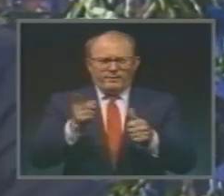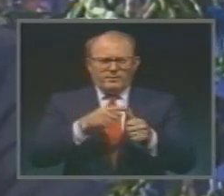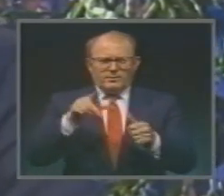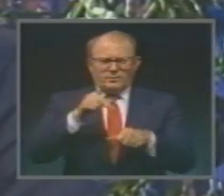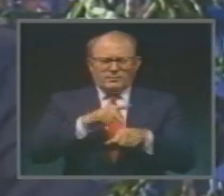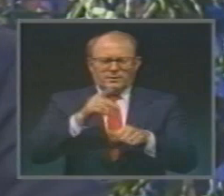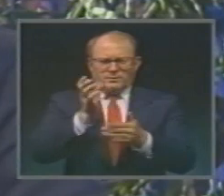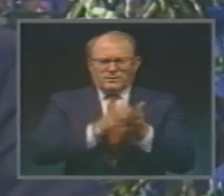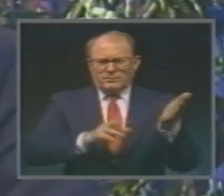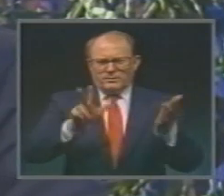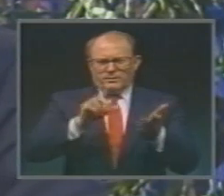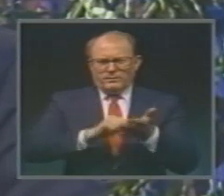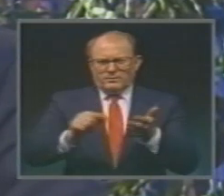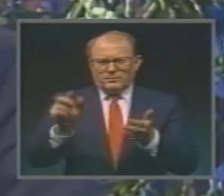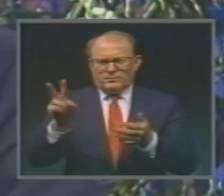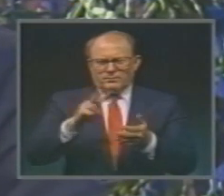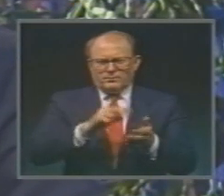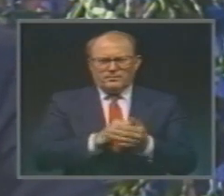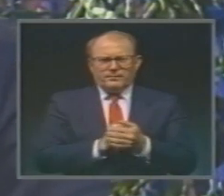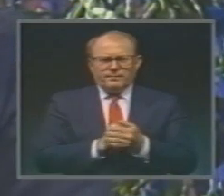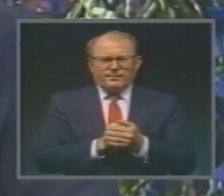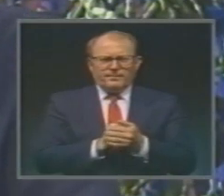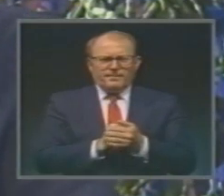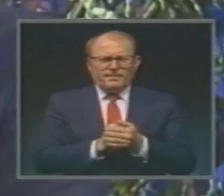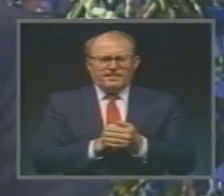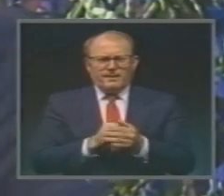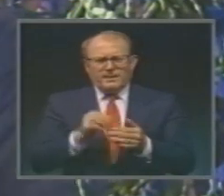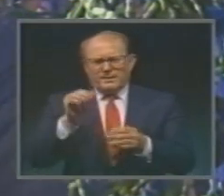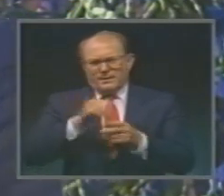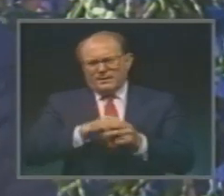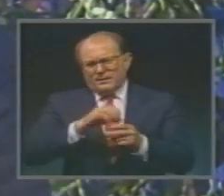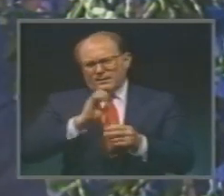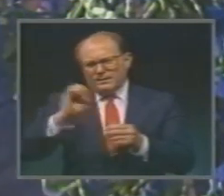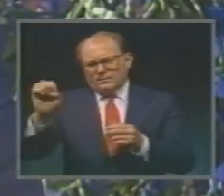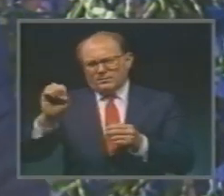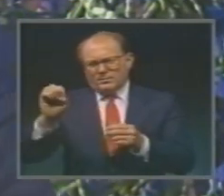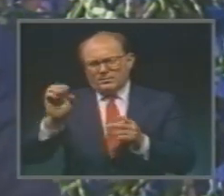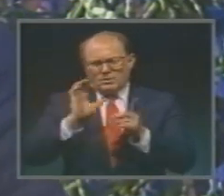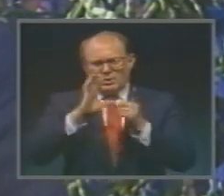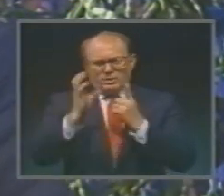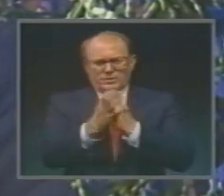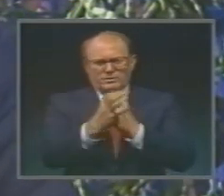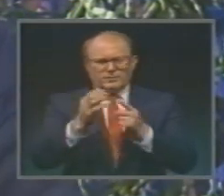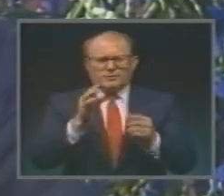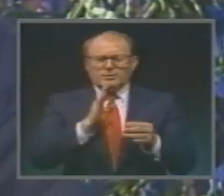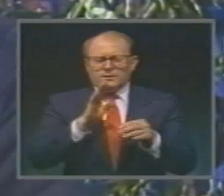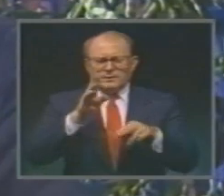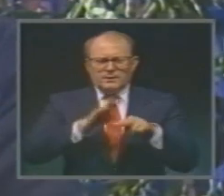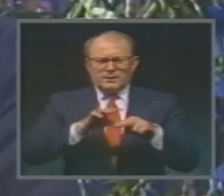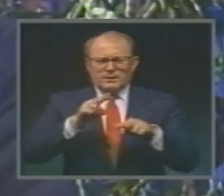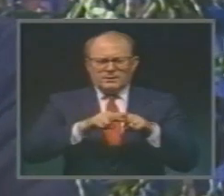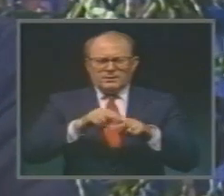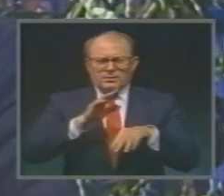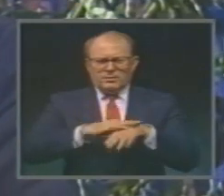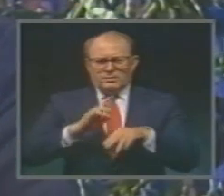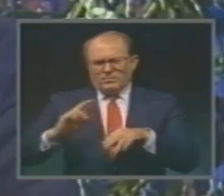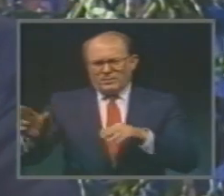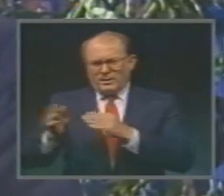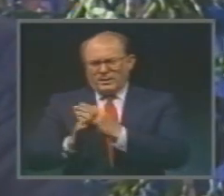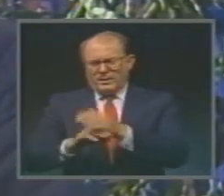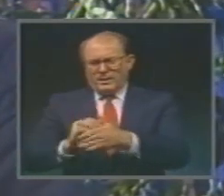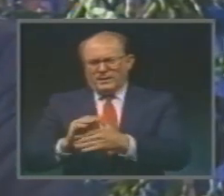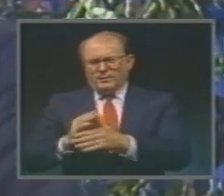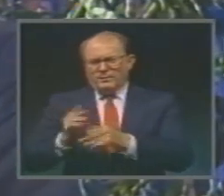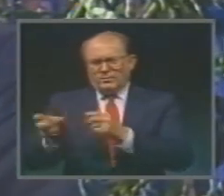chapter 3, verse 22. In Eastern and Roman culture, to sit on the right hand of the emperor was